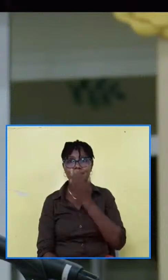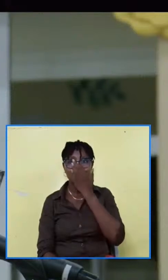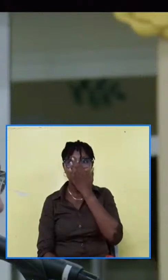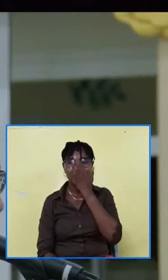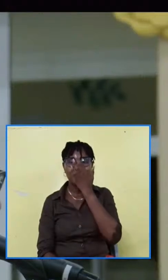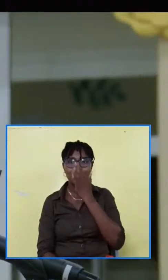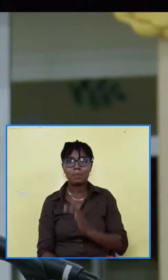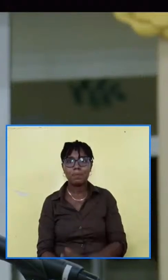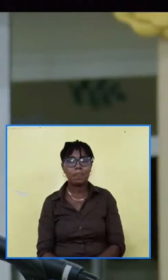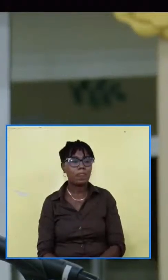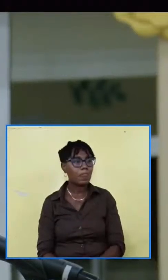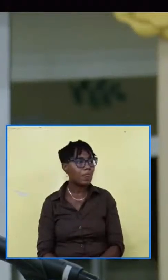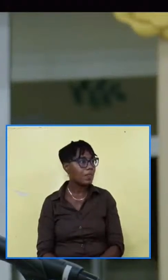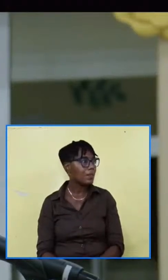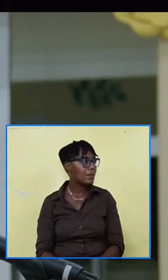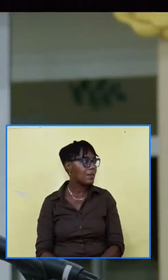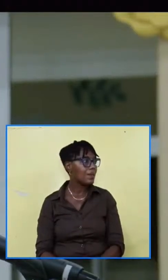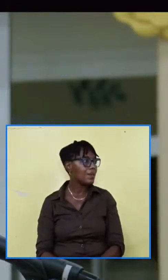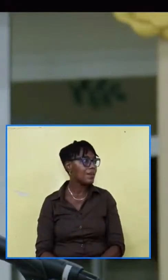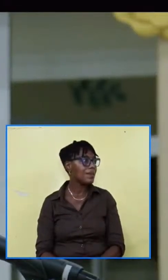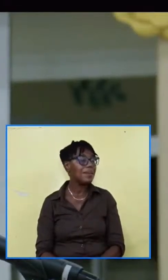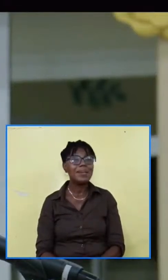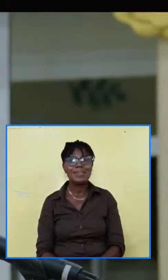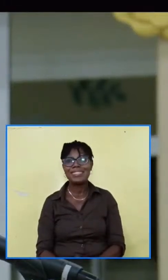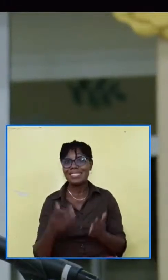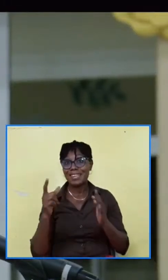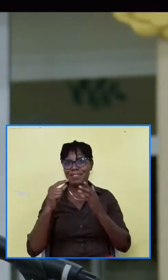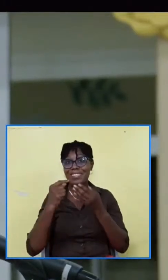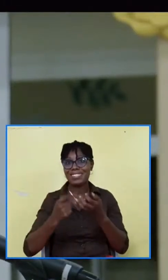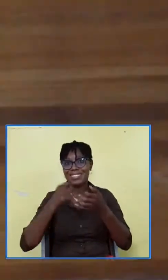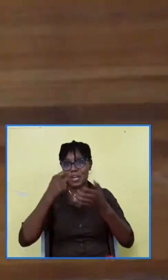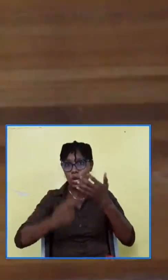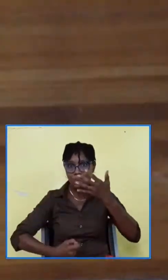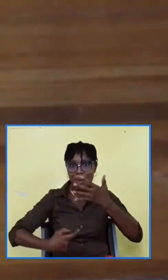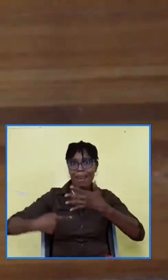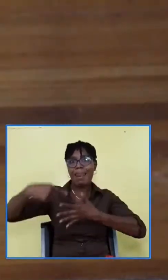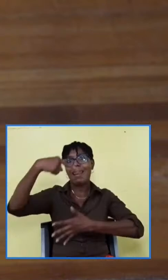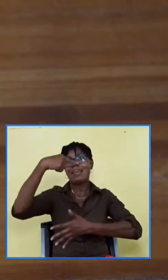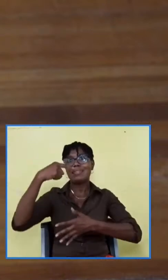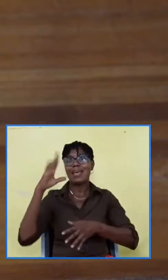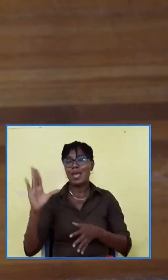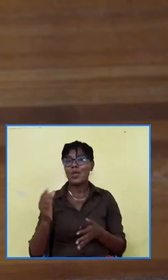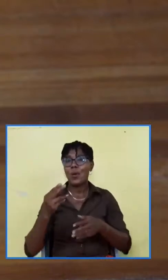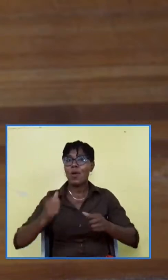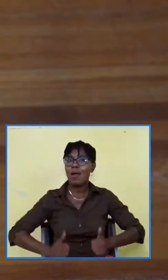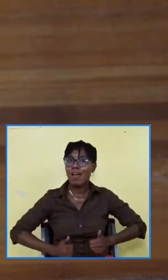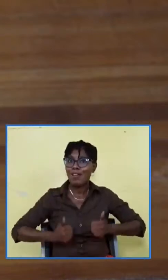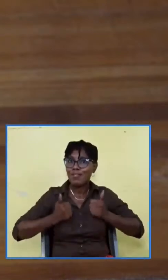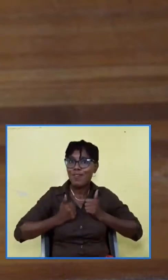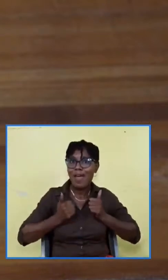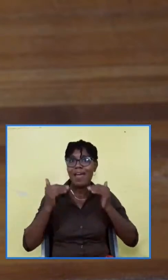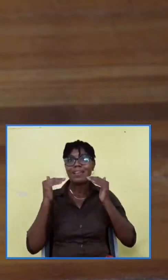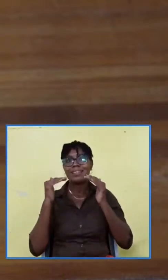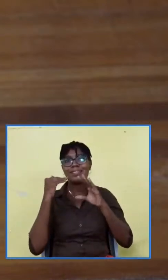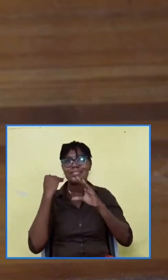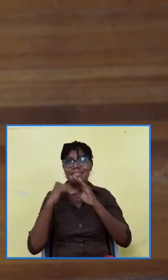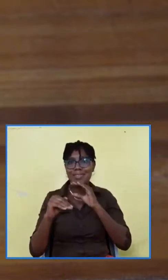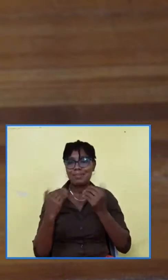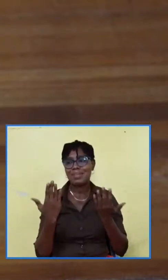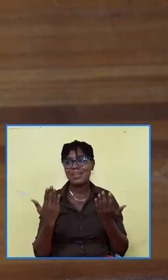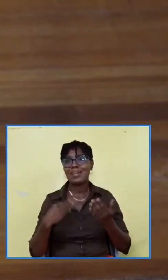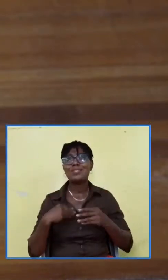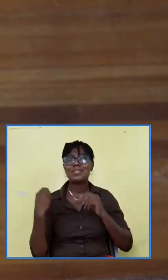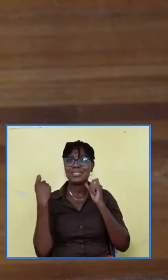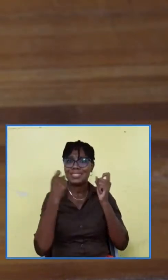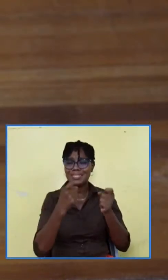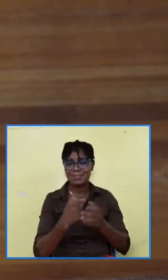Yeah? We would love to have the list or contact, you know. Yeah, no problem. My handwriting is